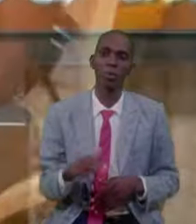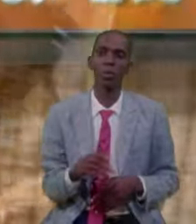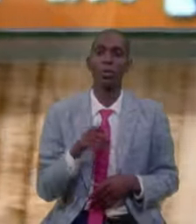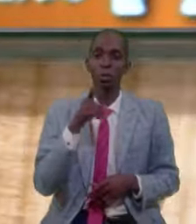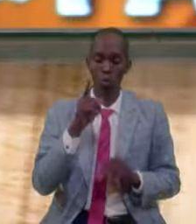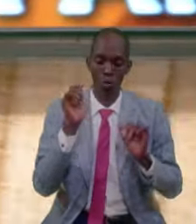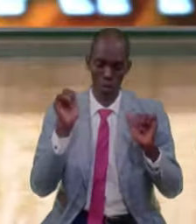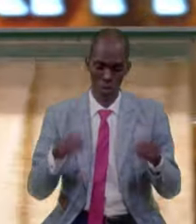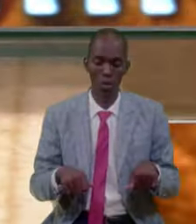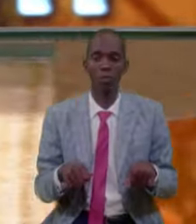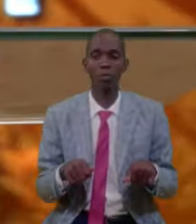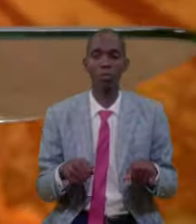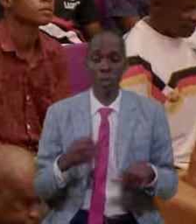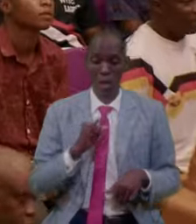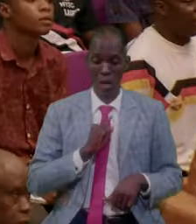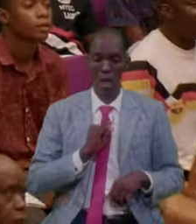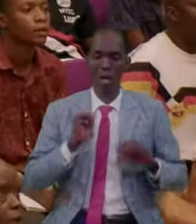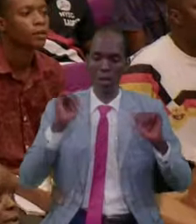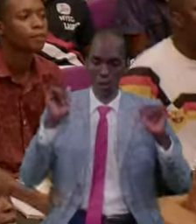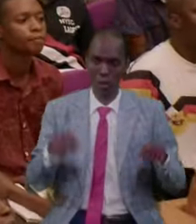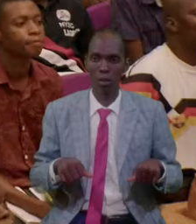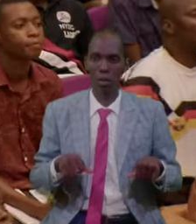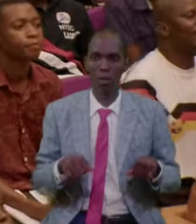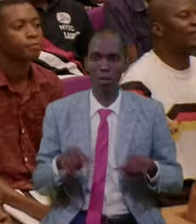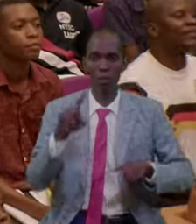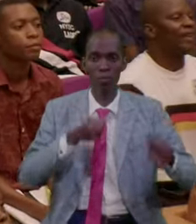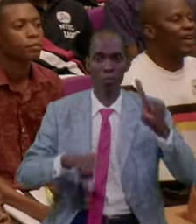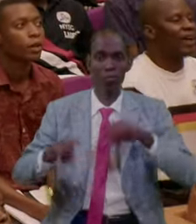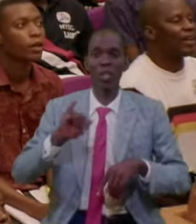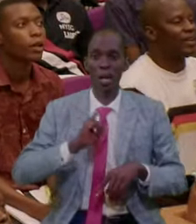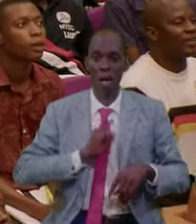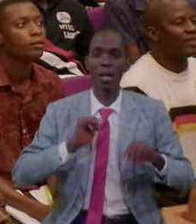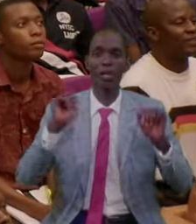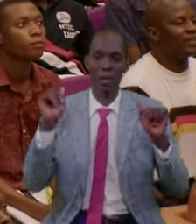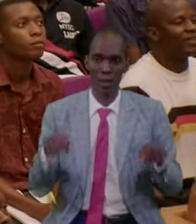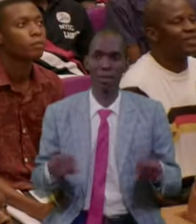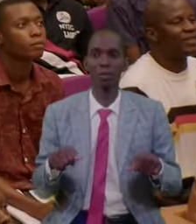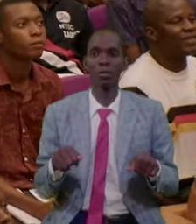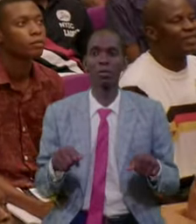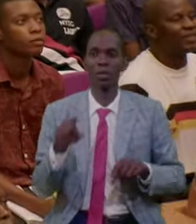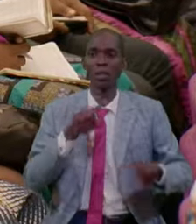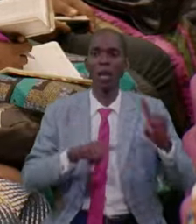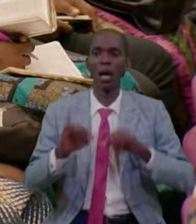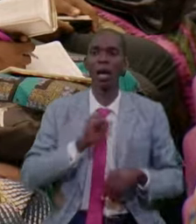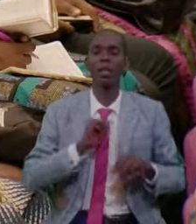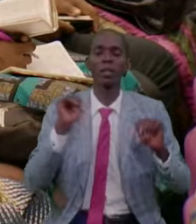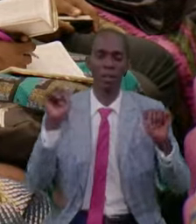can. I can. I can. I